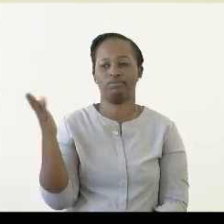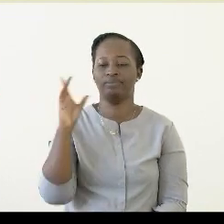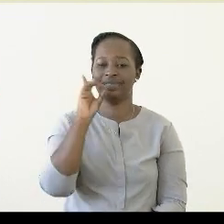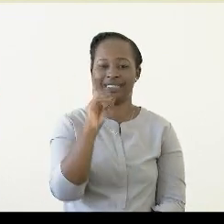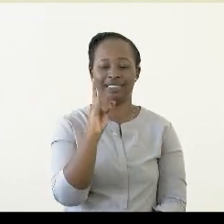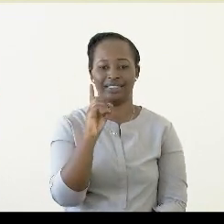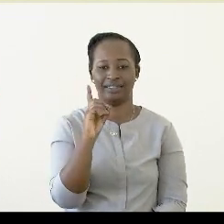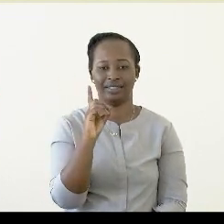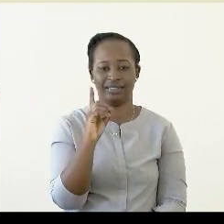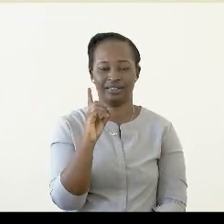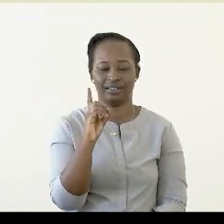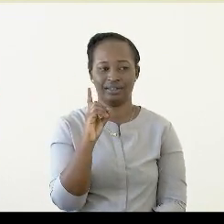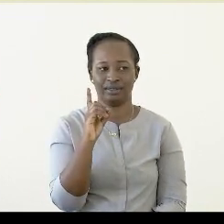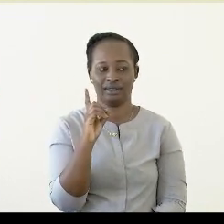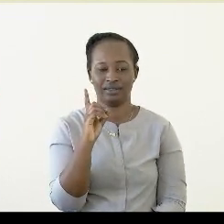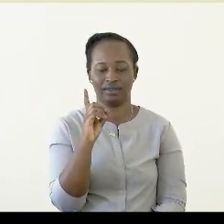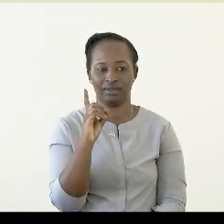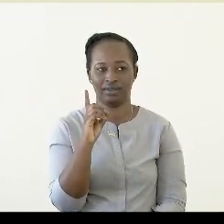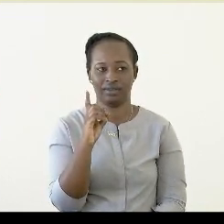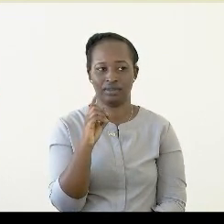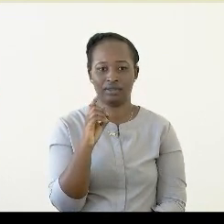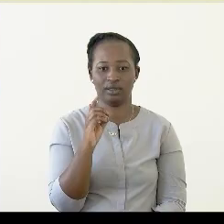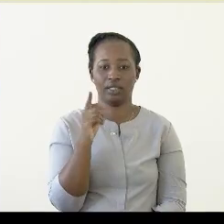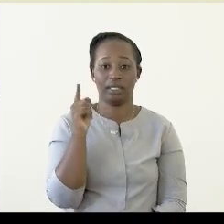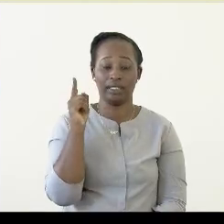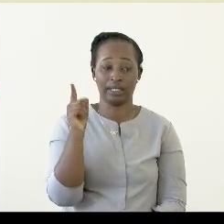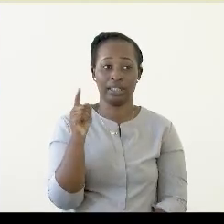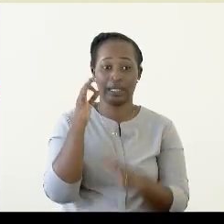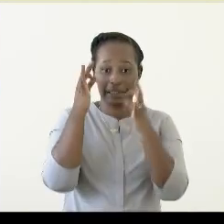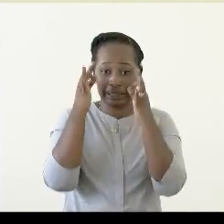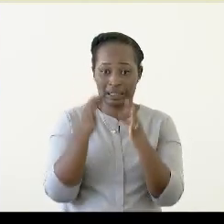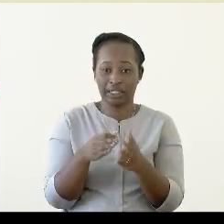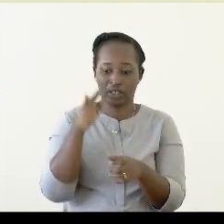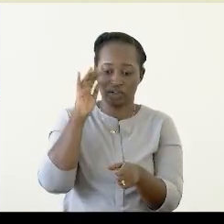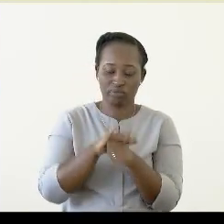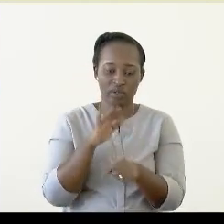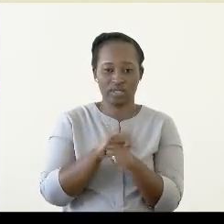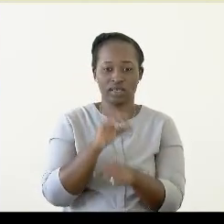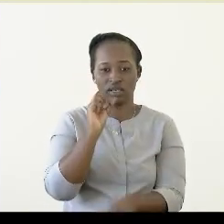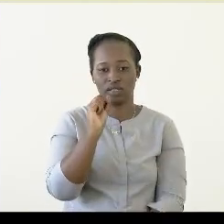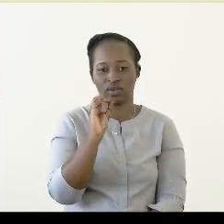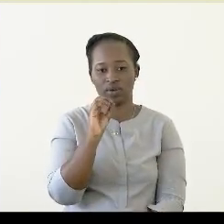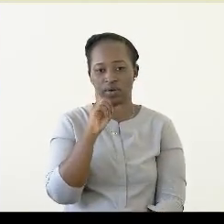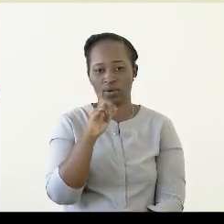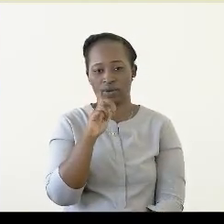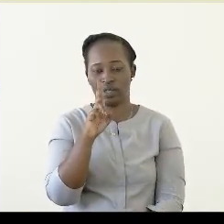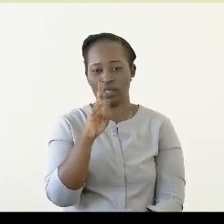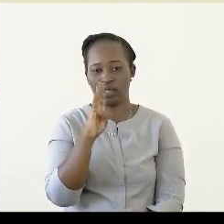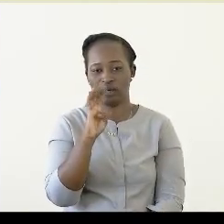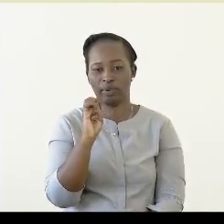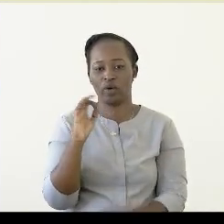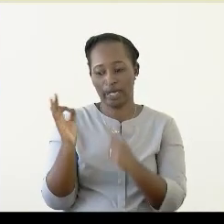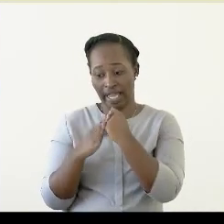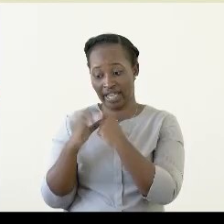D, suggestion D. So the substance which is most soluble at 80 degrees